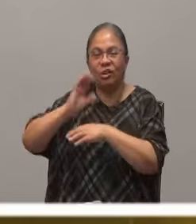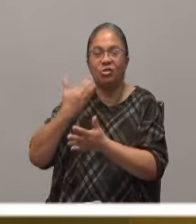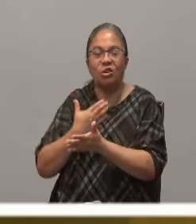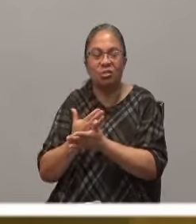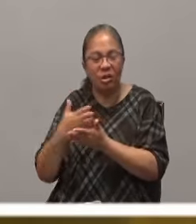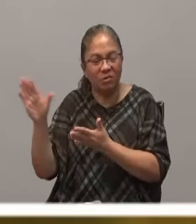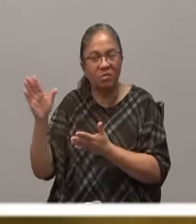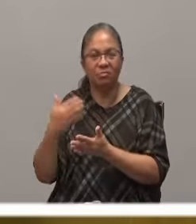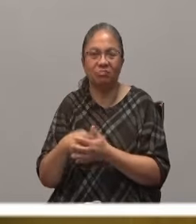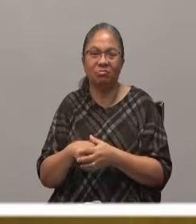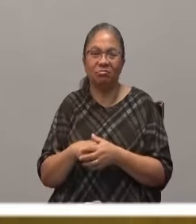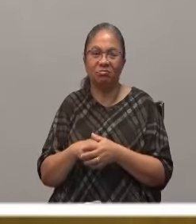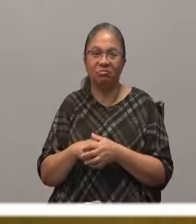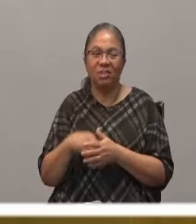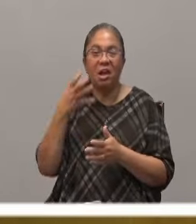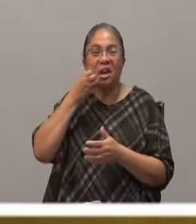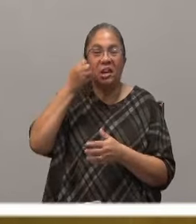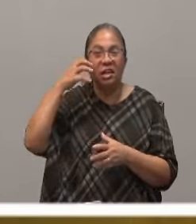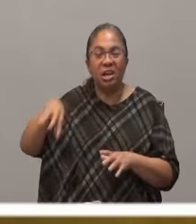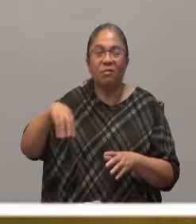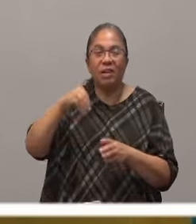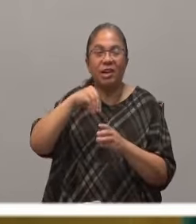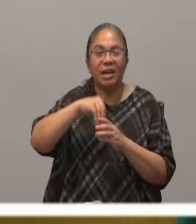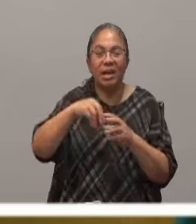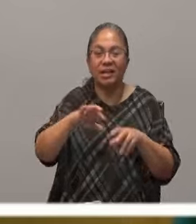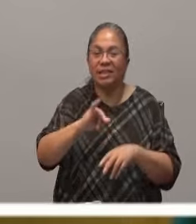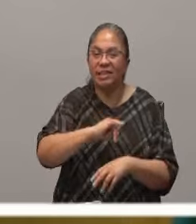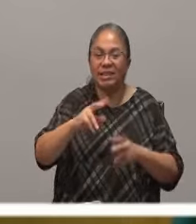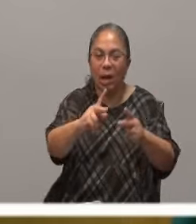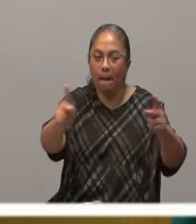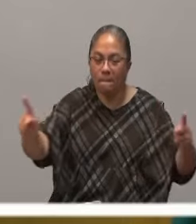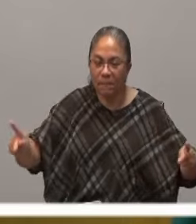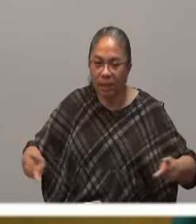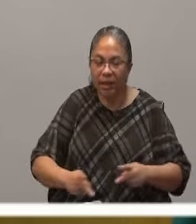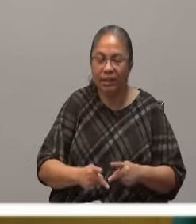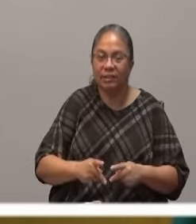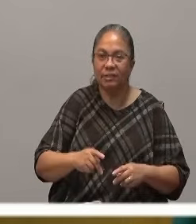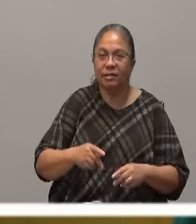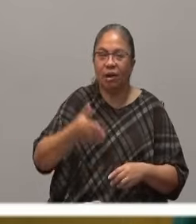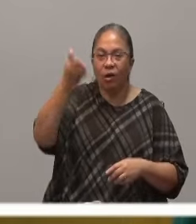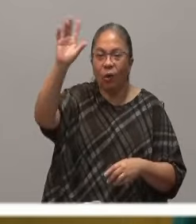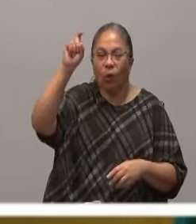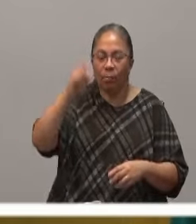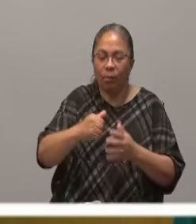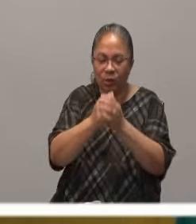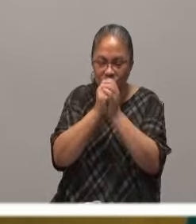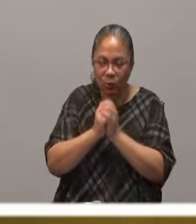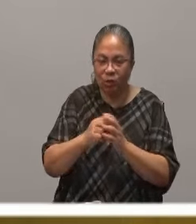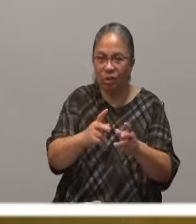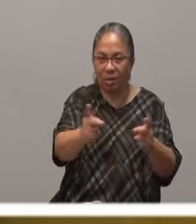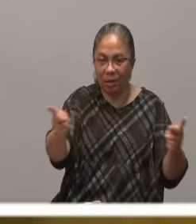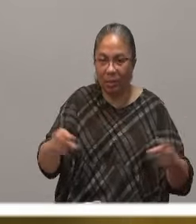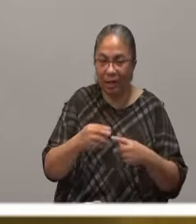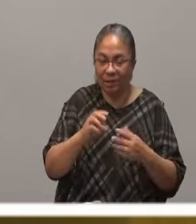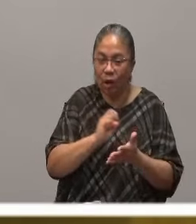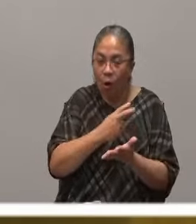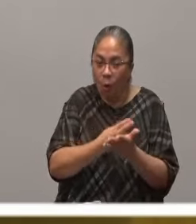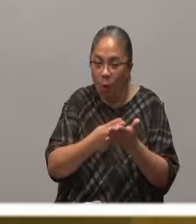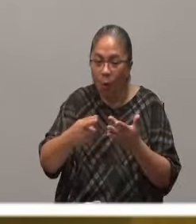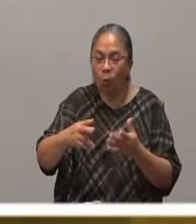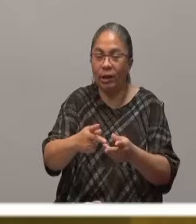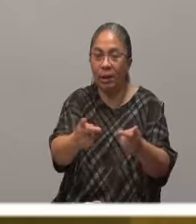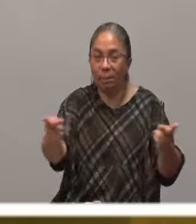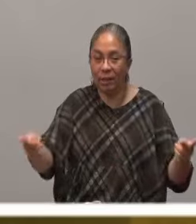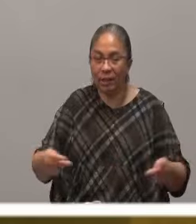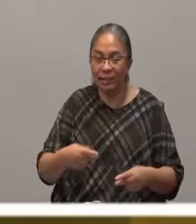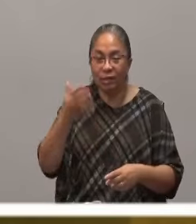right inside of the place where God should be worshipped. Evil that is existing right in the